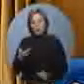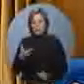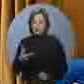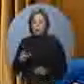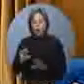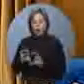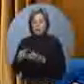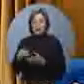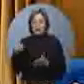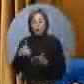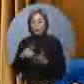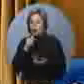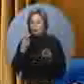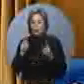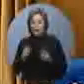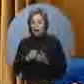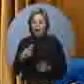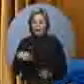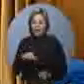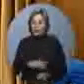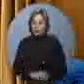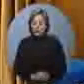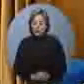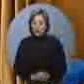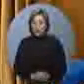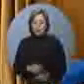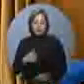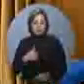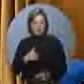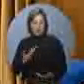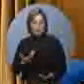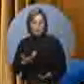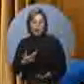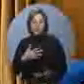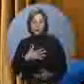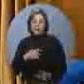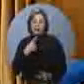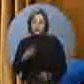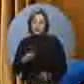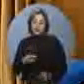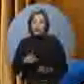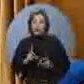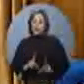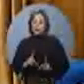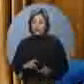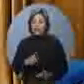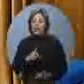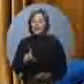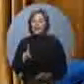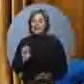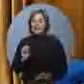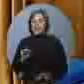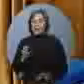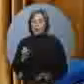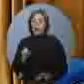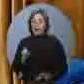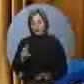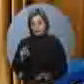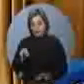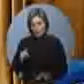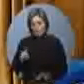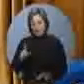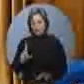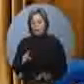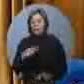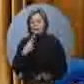the NDP member from Burnaby, New Westminster is introducing a bill to impose a financial transaction tax